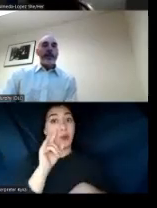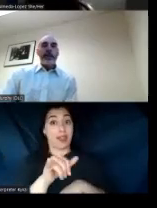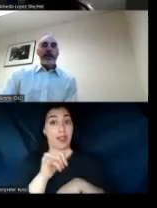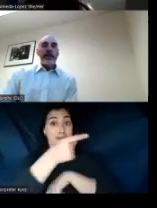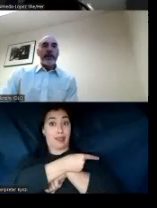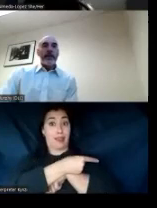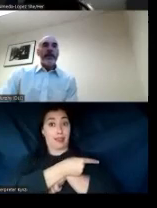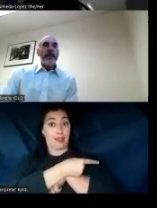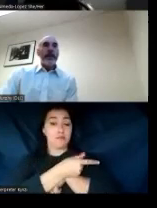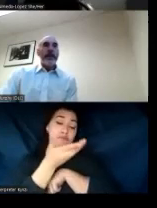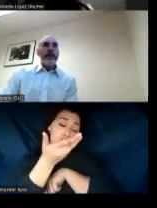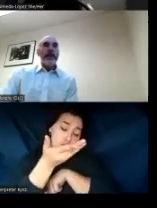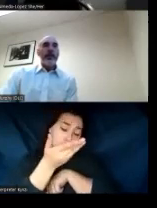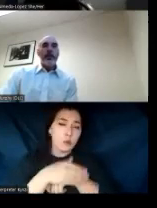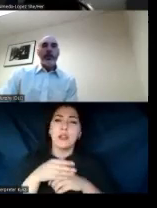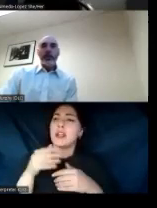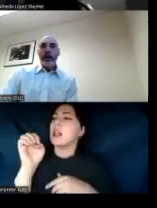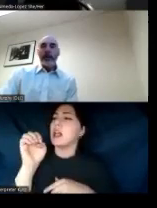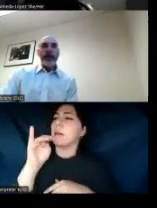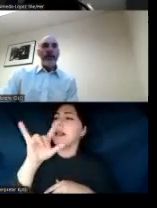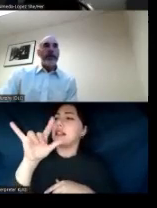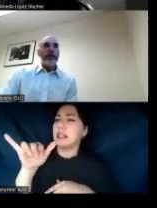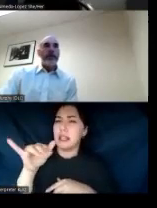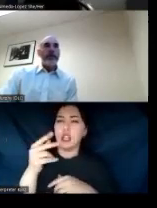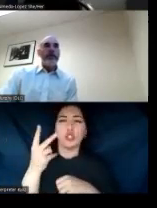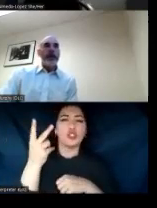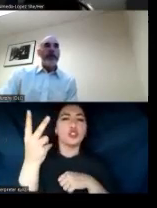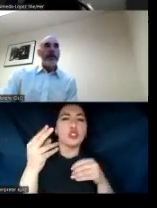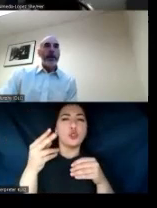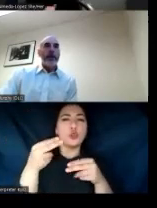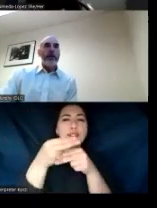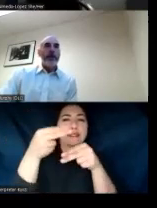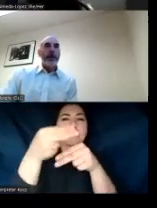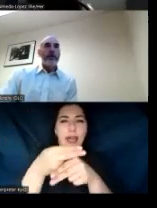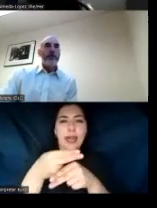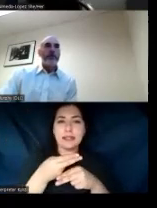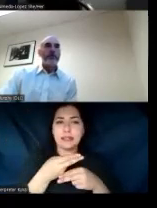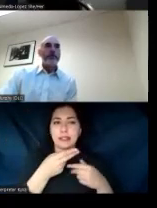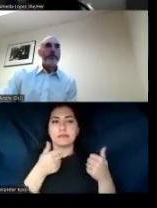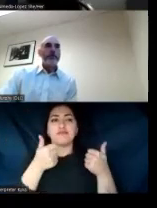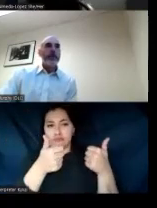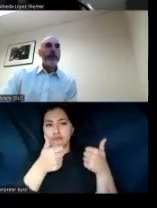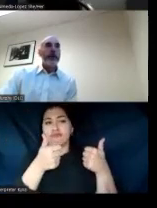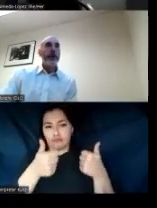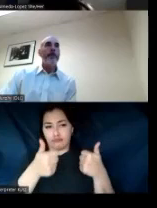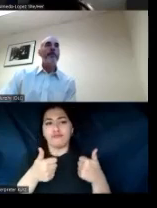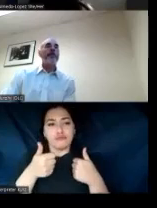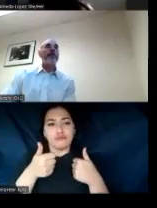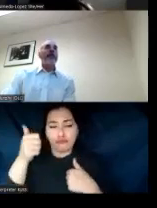So Emily, I think you can go ahead 2 slides now because we've covered that one. Yep.